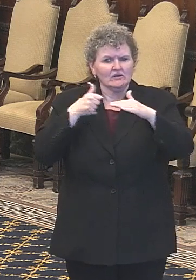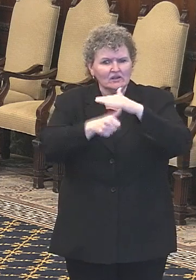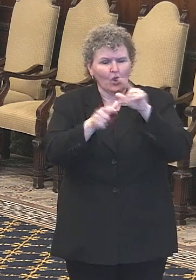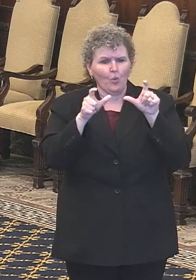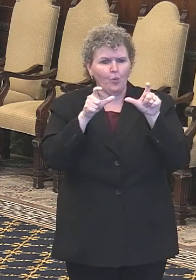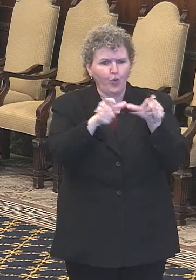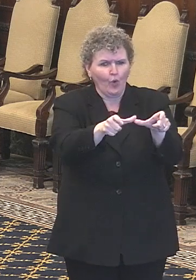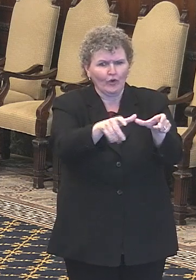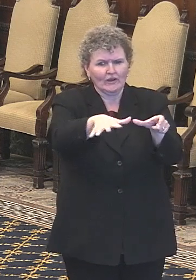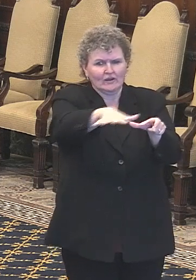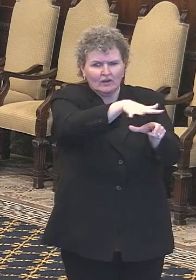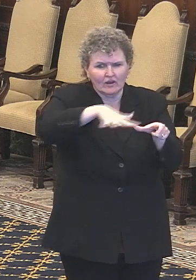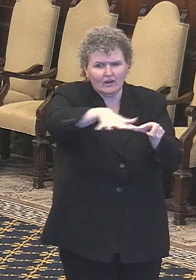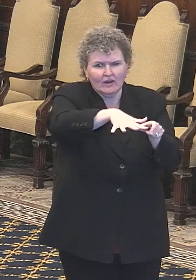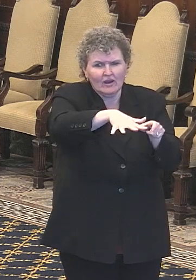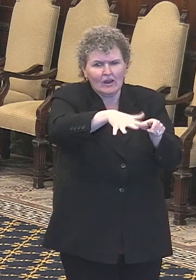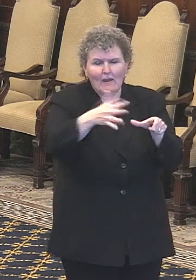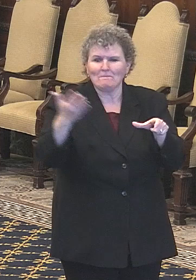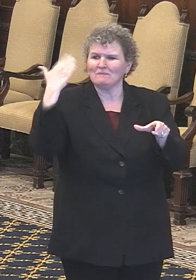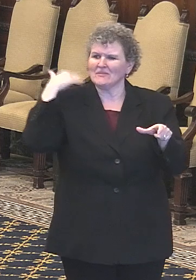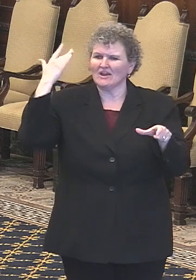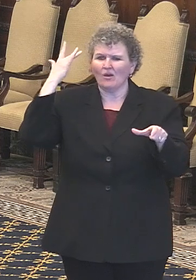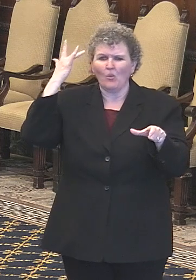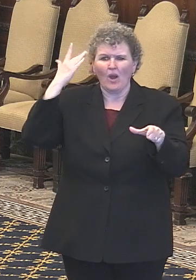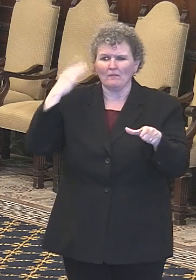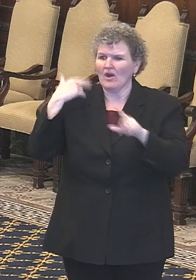All right, Laura, hold on one second.